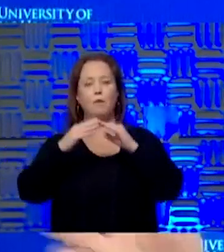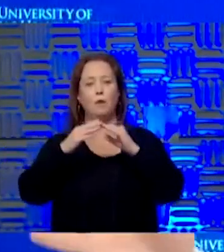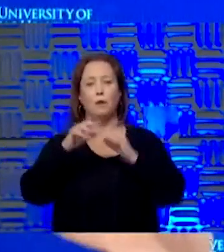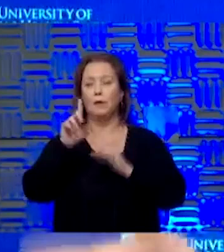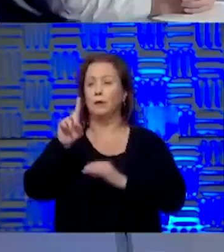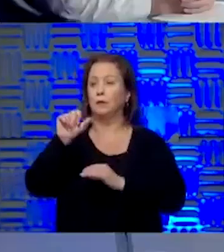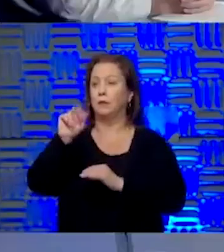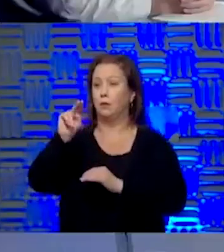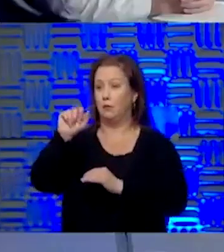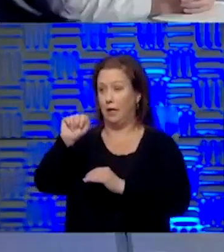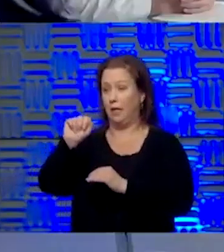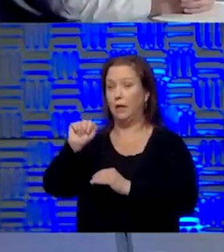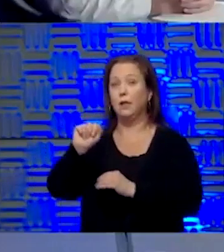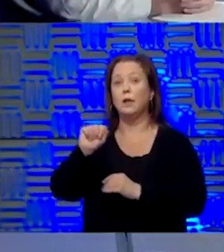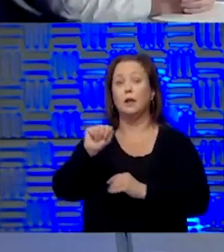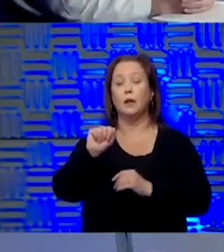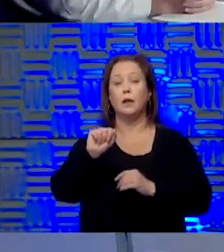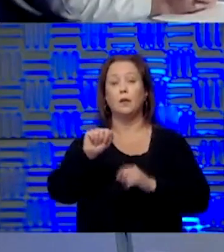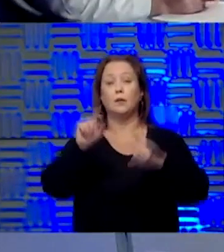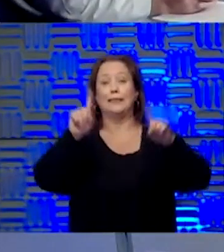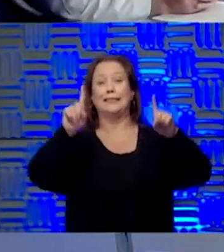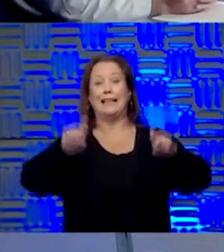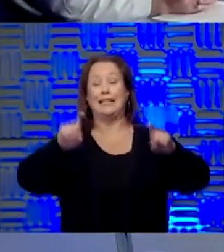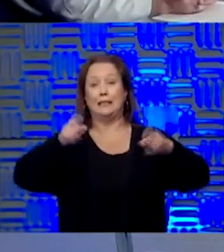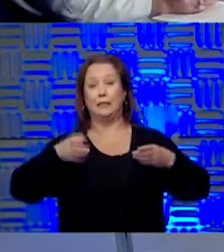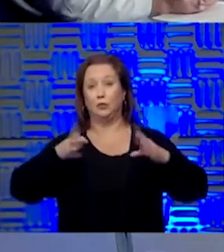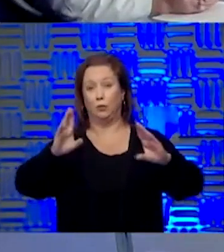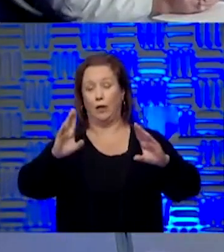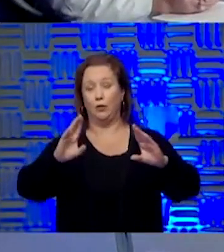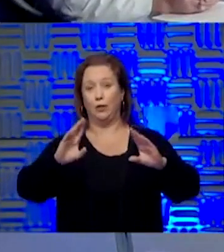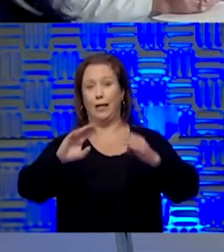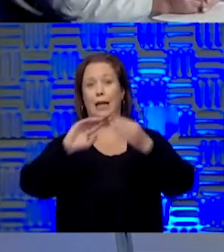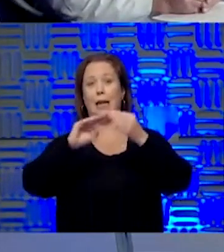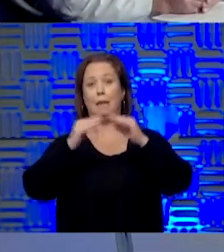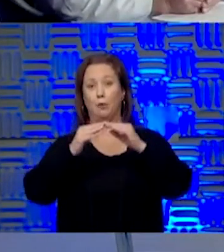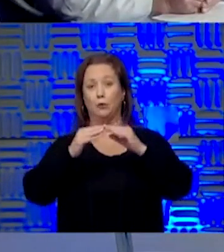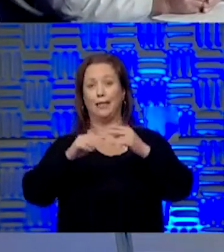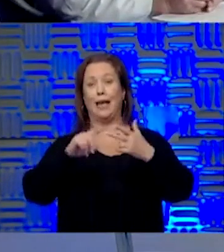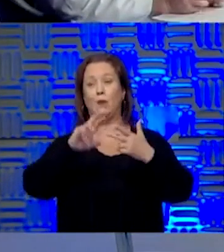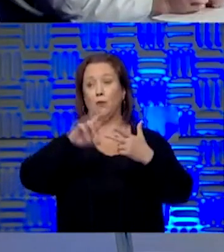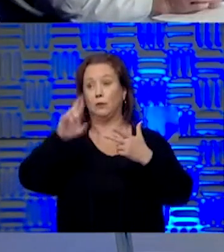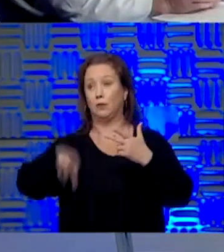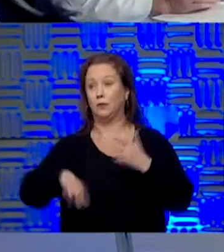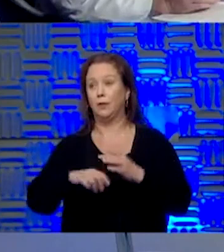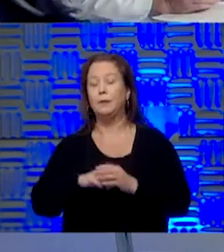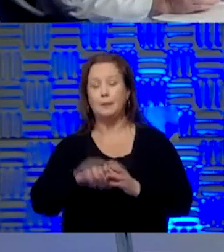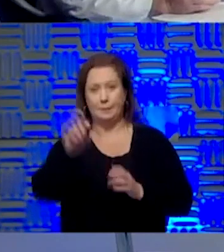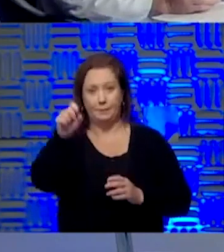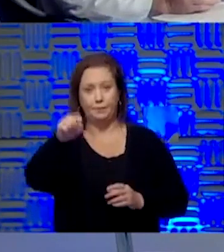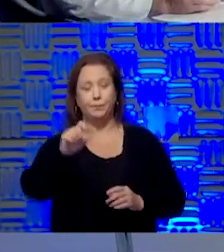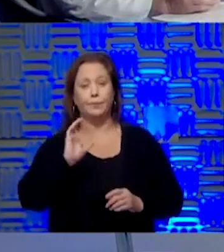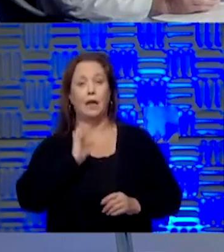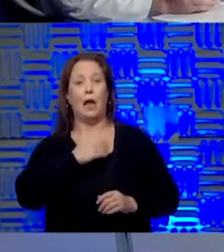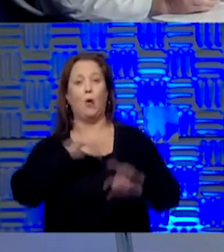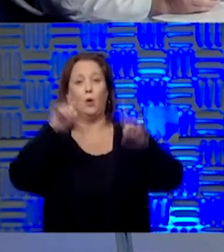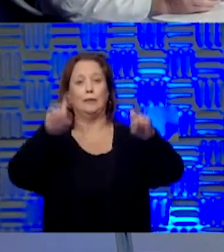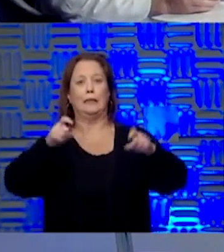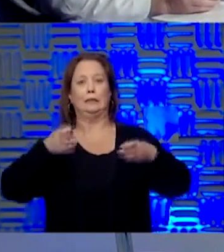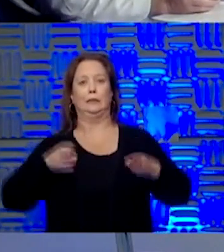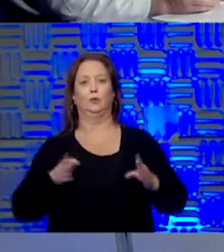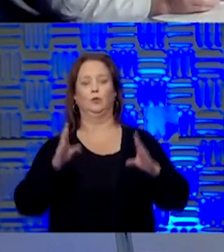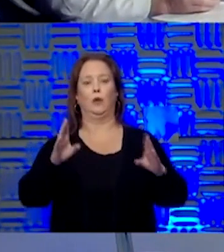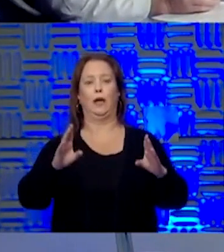Dana, that there's both testing strategy, testing numbers, and then there's testing results. Other thoughts about that? Oh, yeah. I mean, our testing strategy